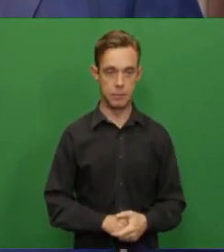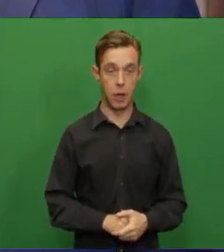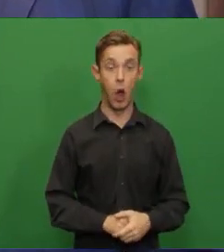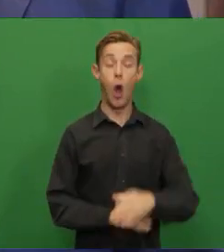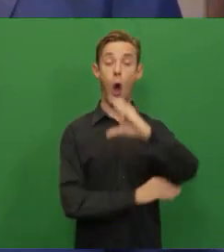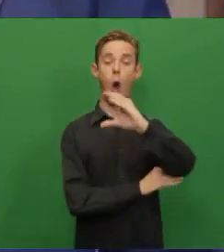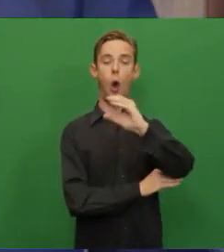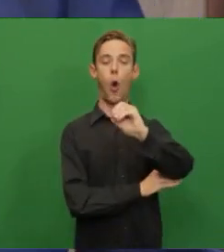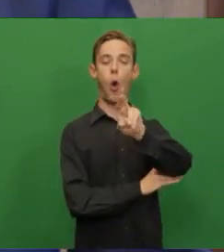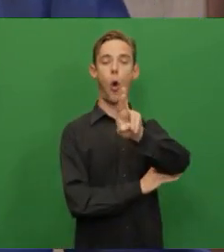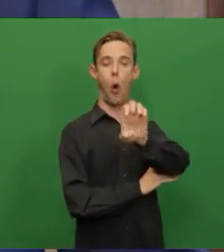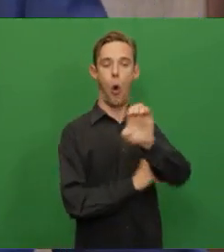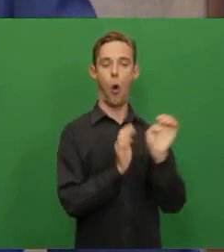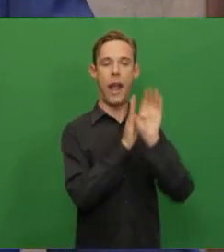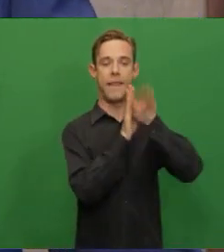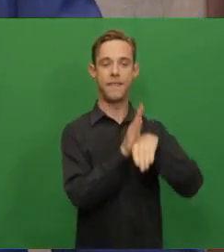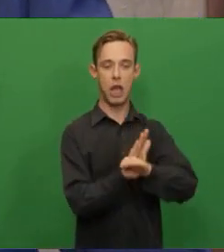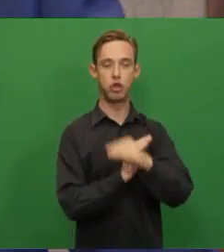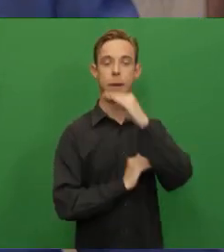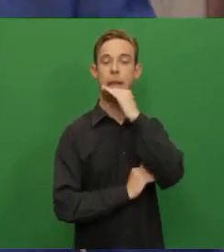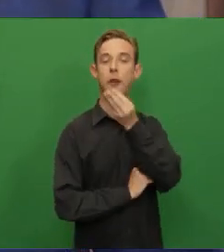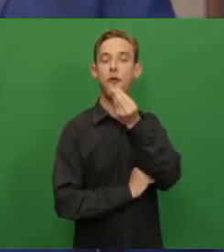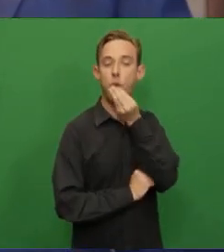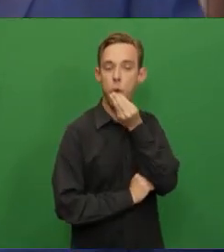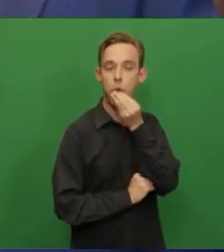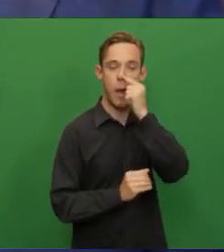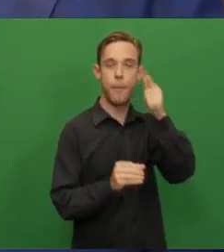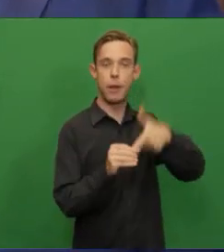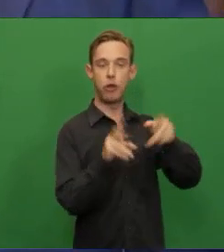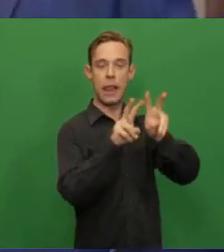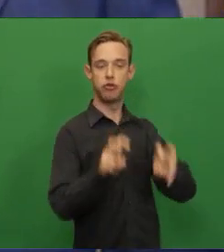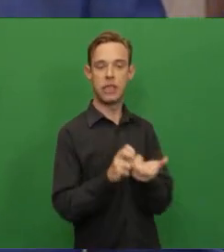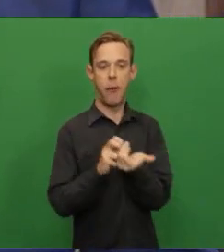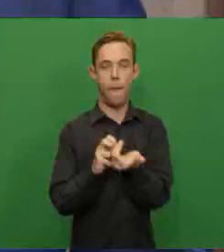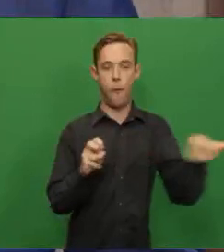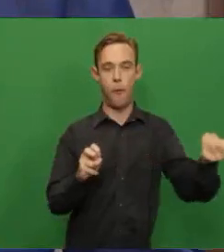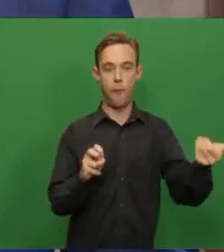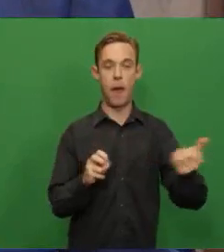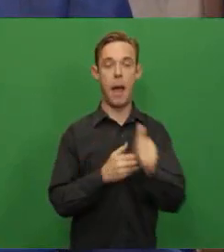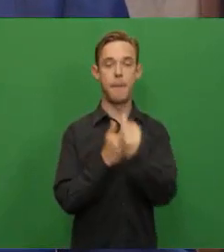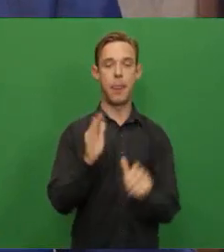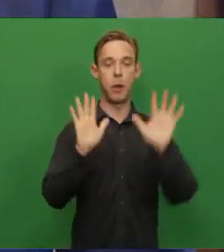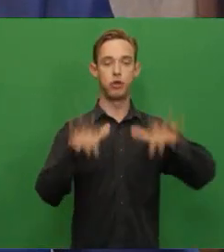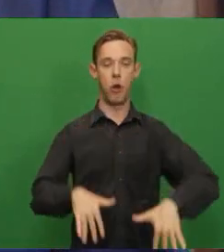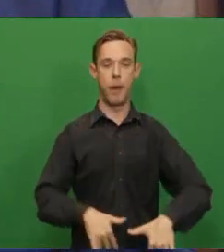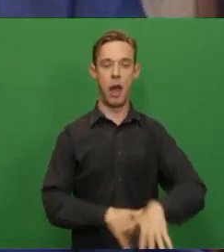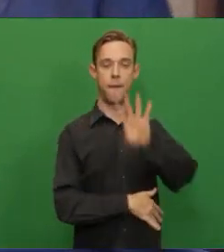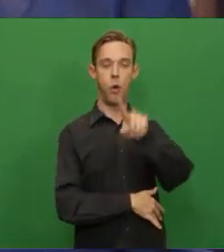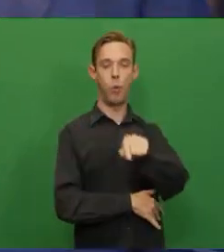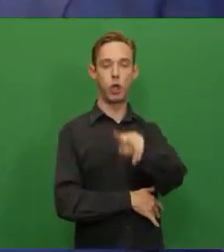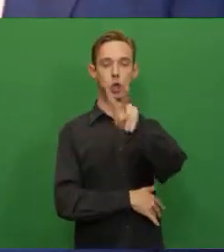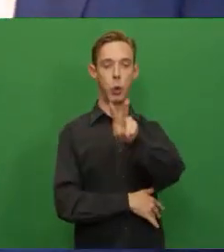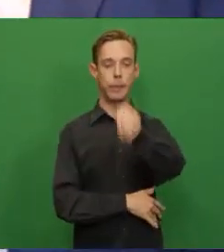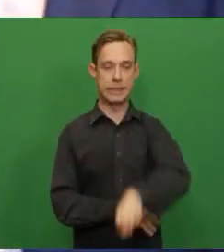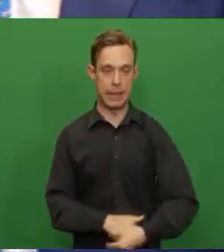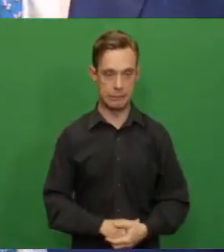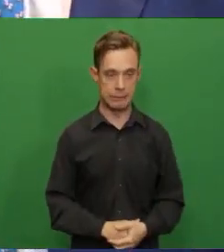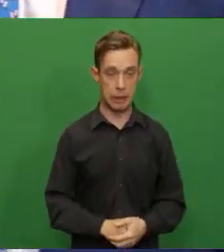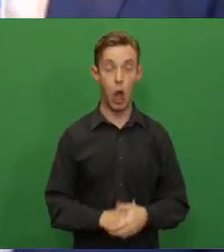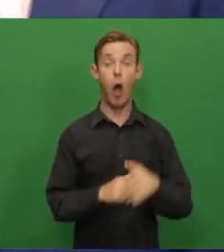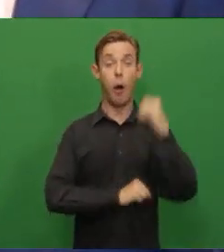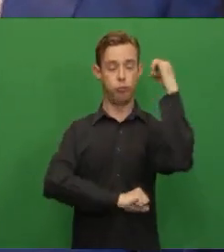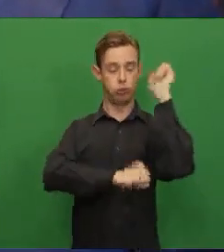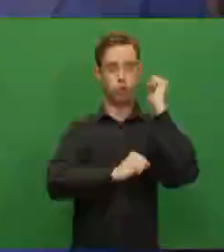was 4.2% in October. The producer price inflation for final manufactured goods slowed